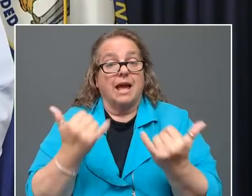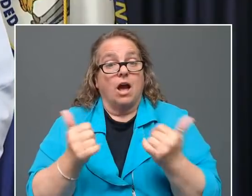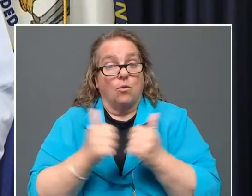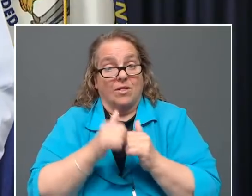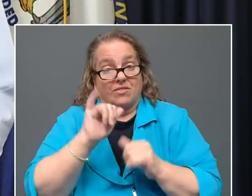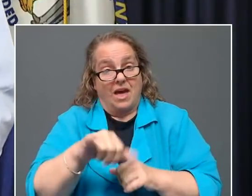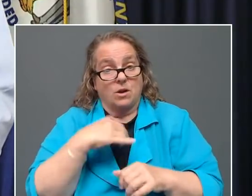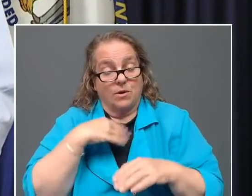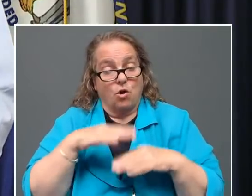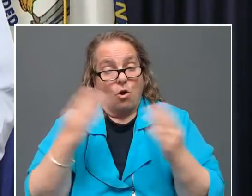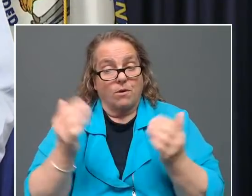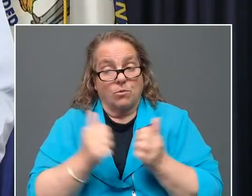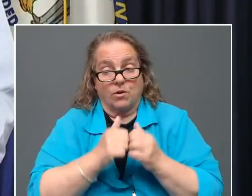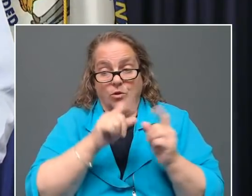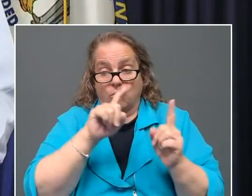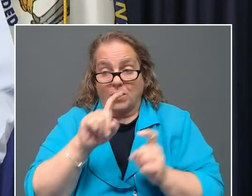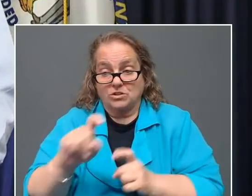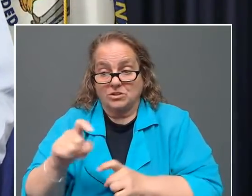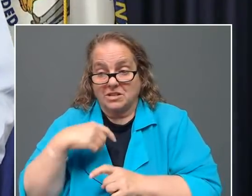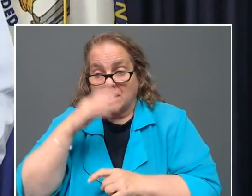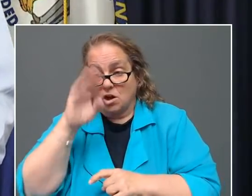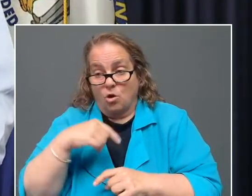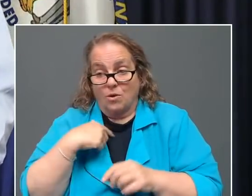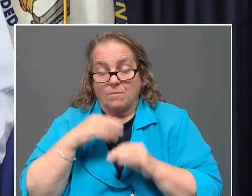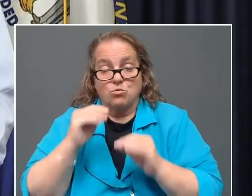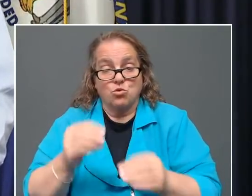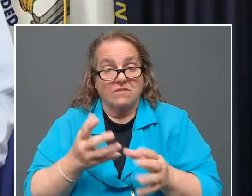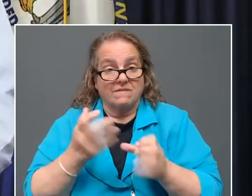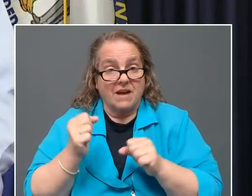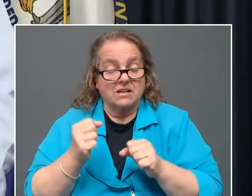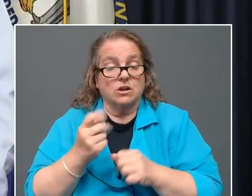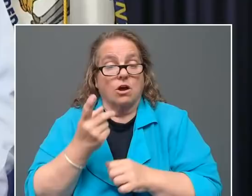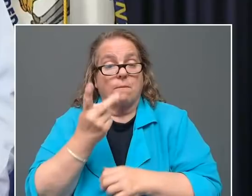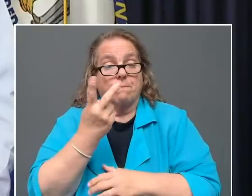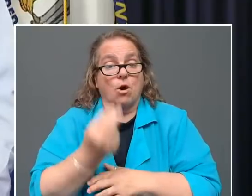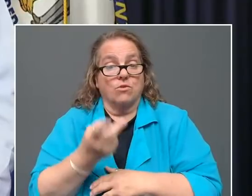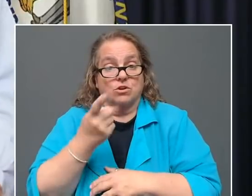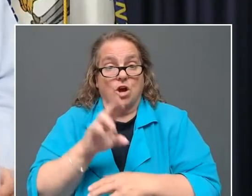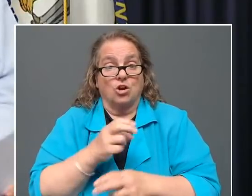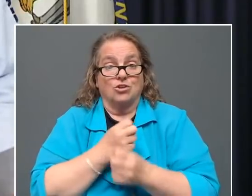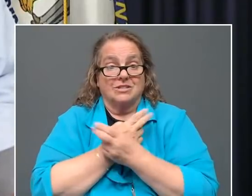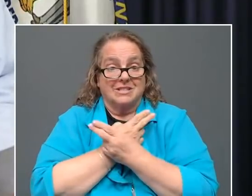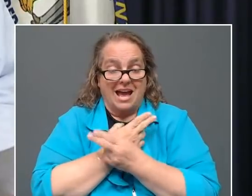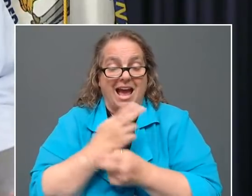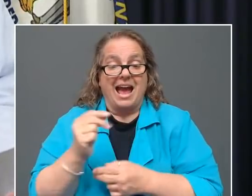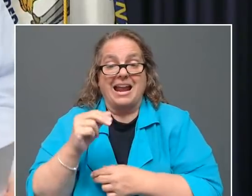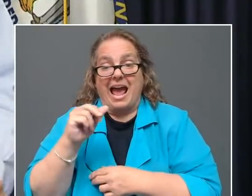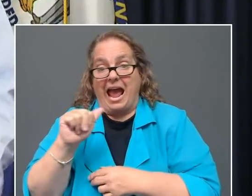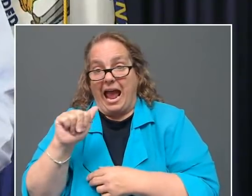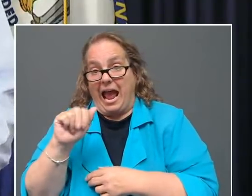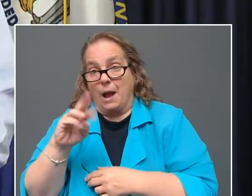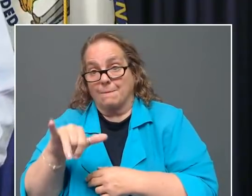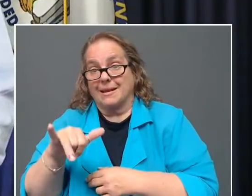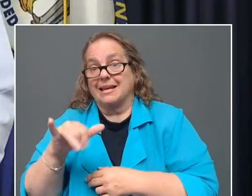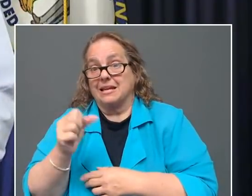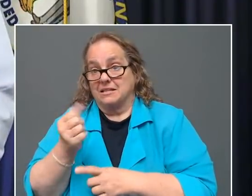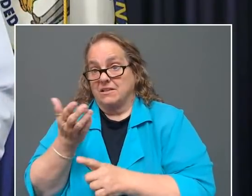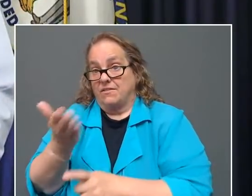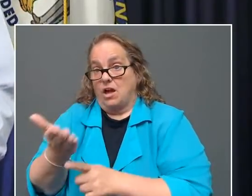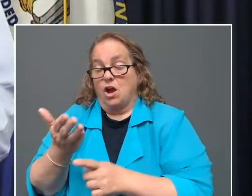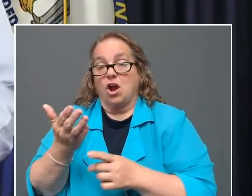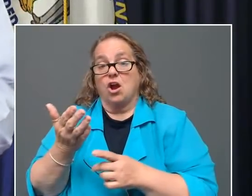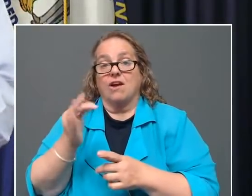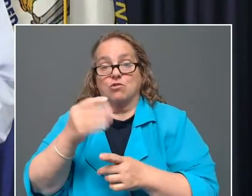move quickly. I think we've got both Dr. Stack and Amy Cubbage available if they have